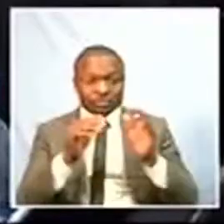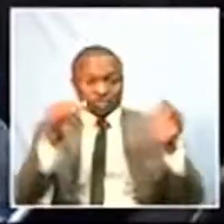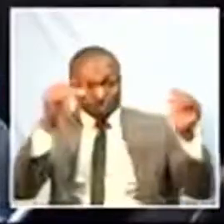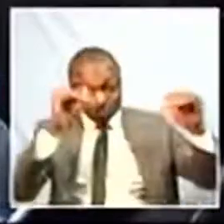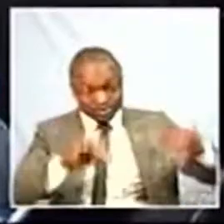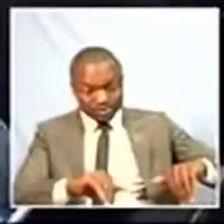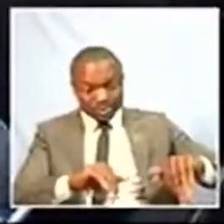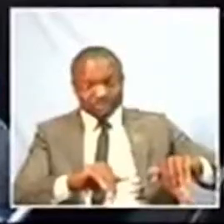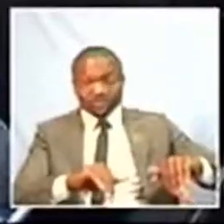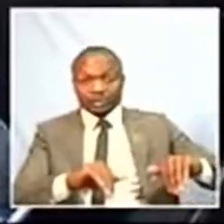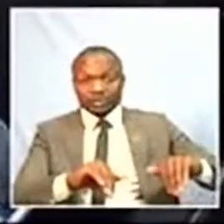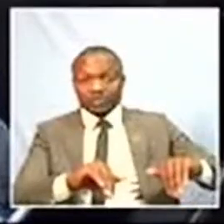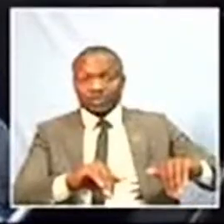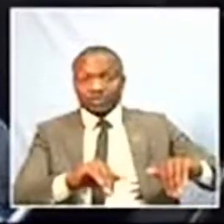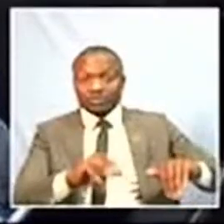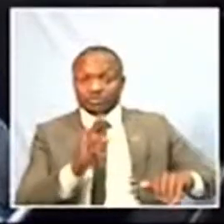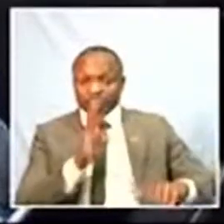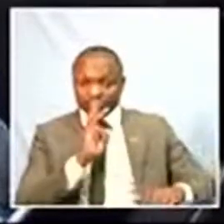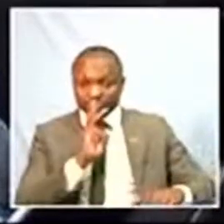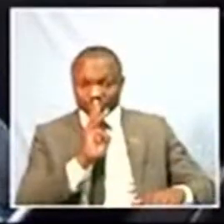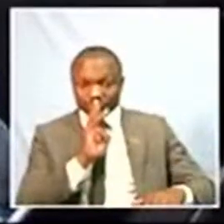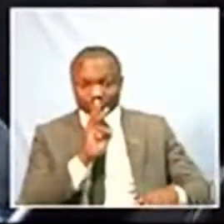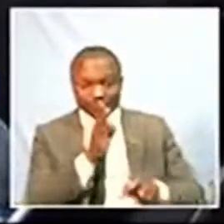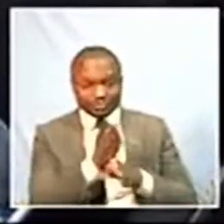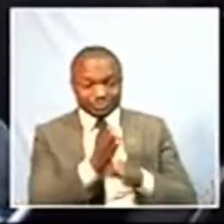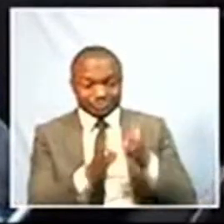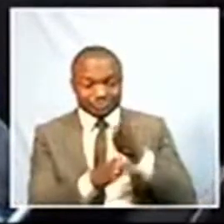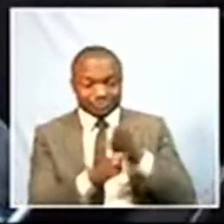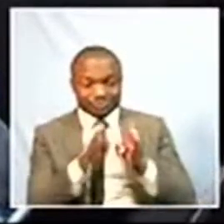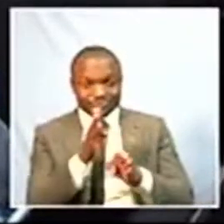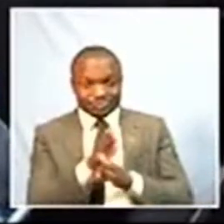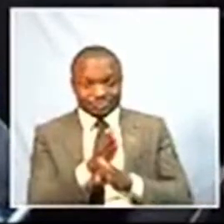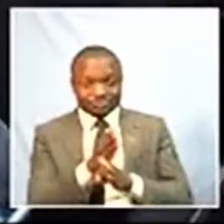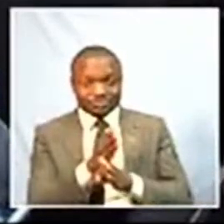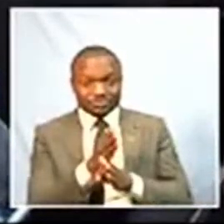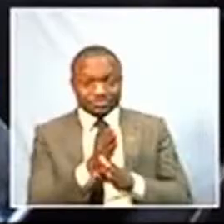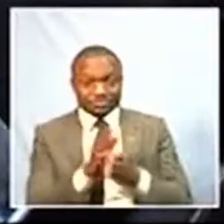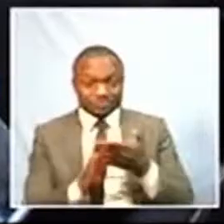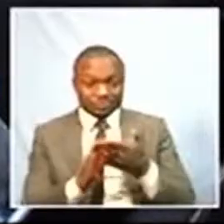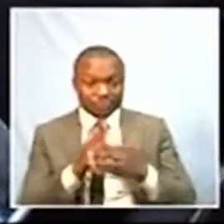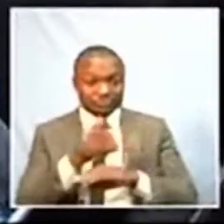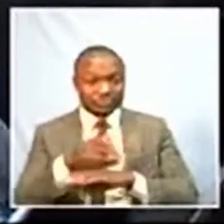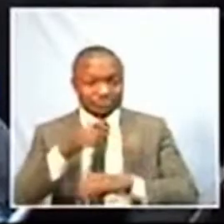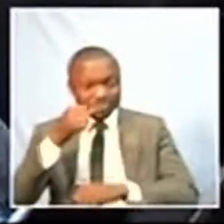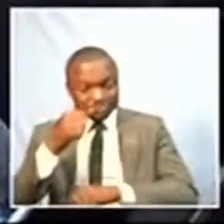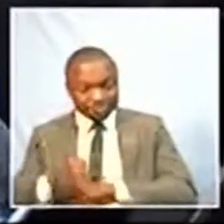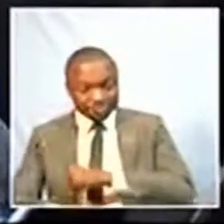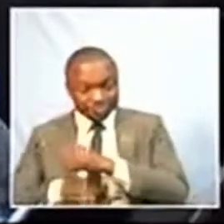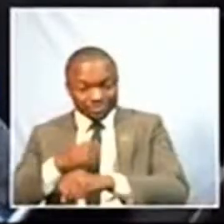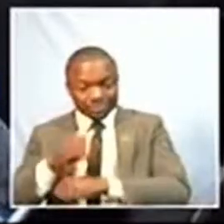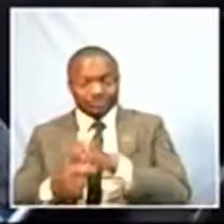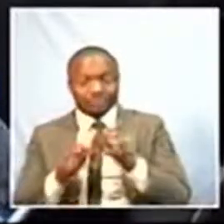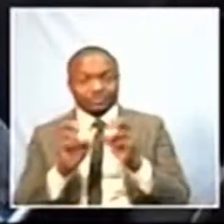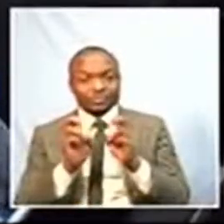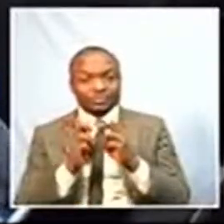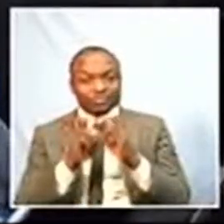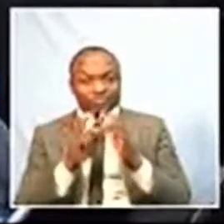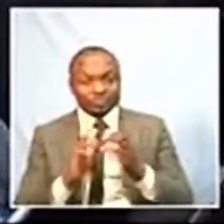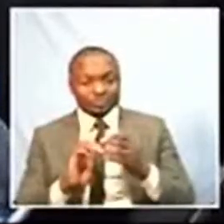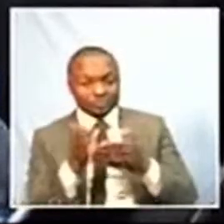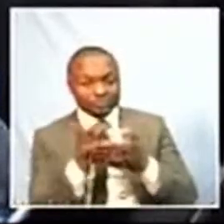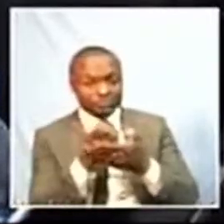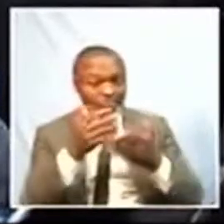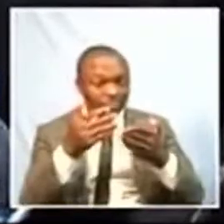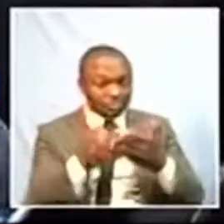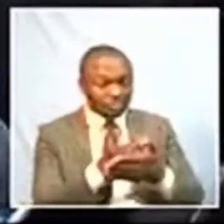Yes. A deep tank chair was constructed after through struggling with a contractor and engaging another one. So